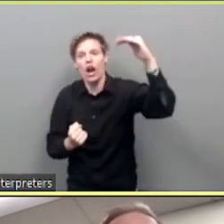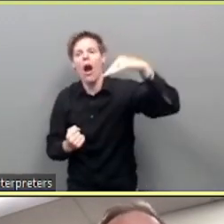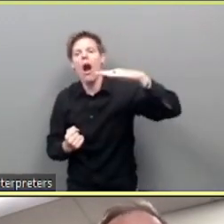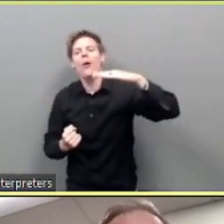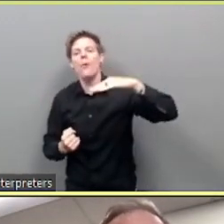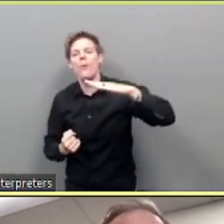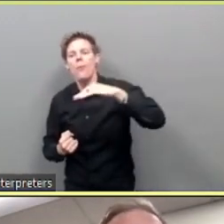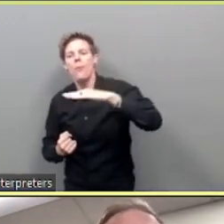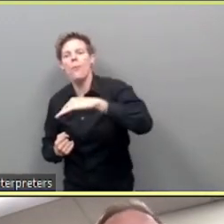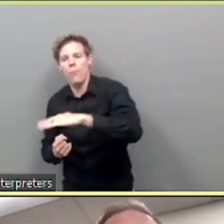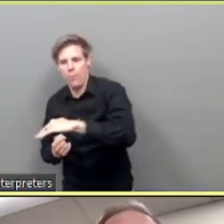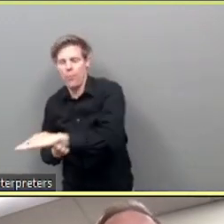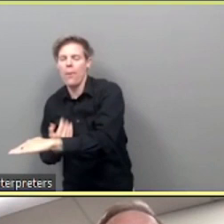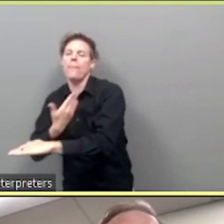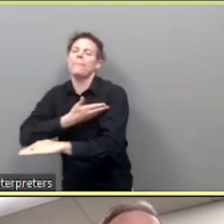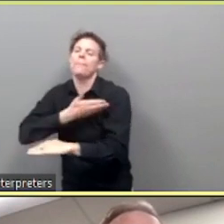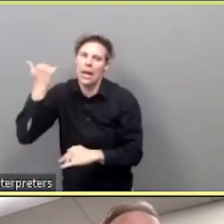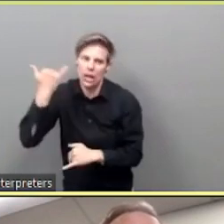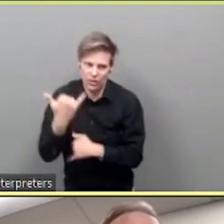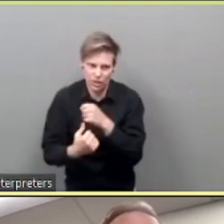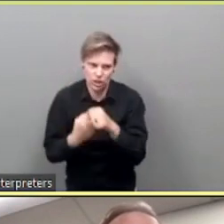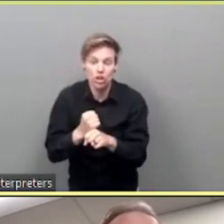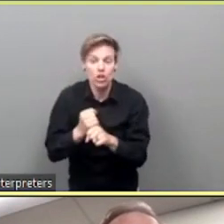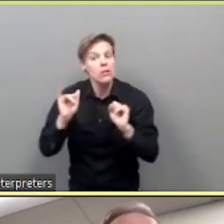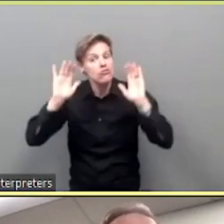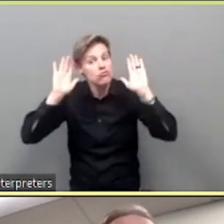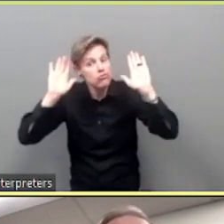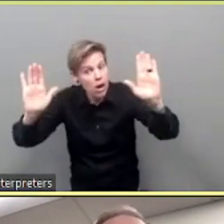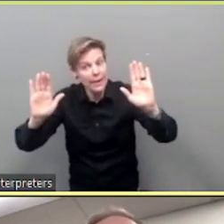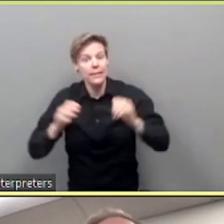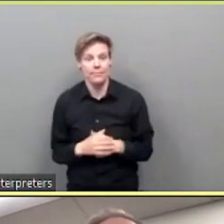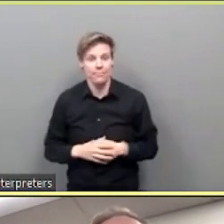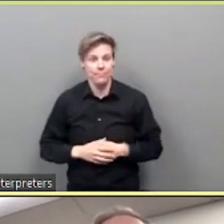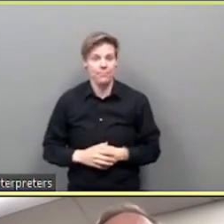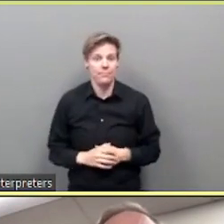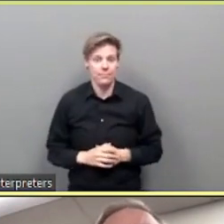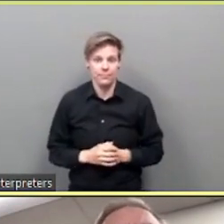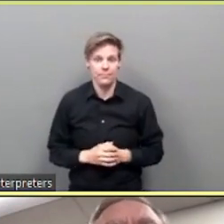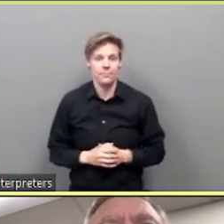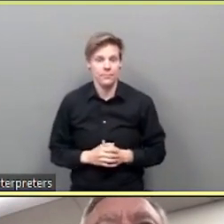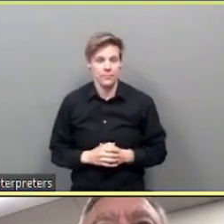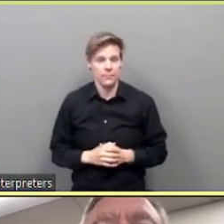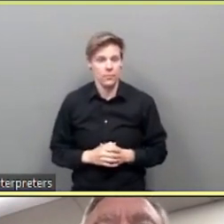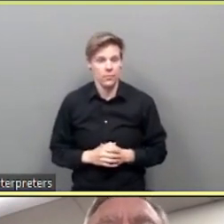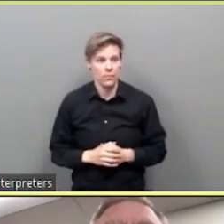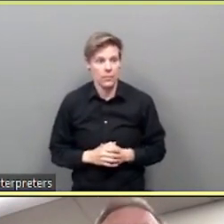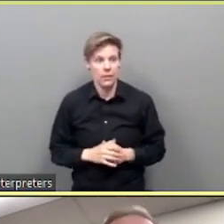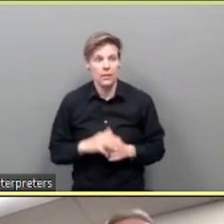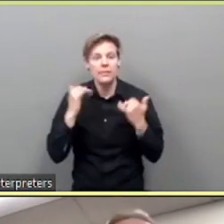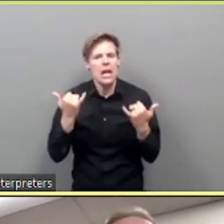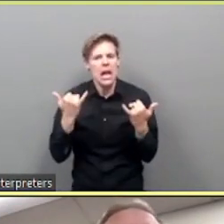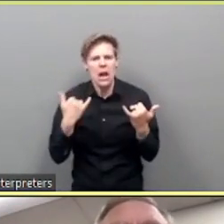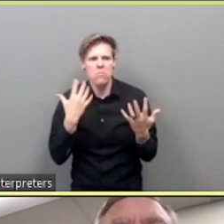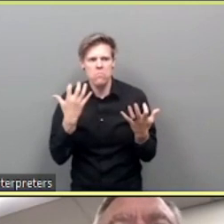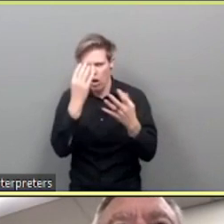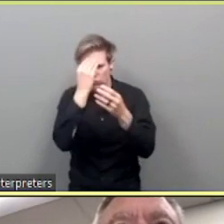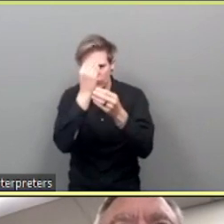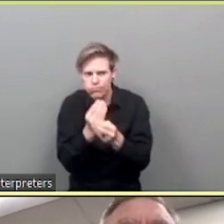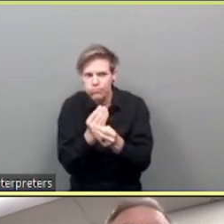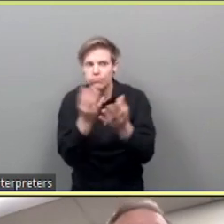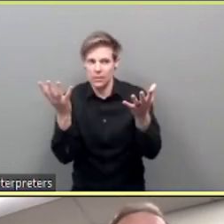that's great. Next slide. I wanted to share this every now and then. Our data that we send